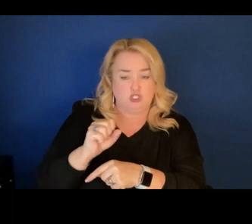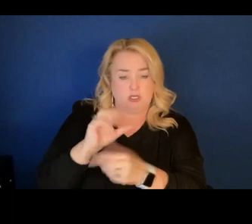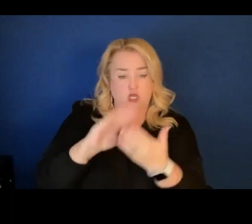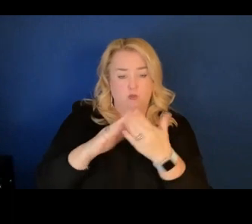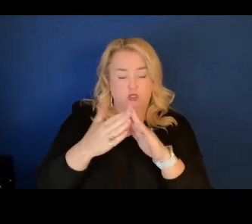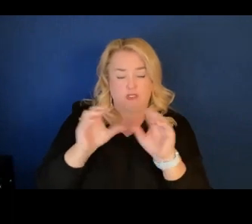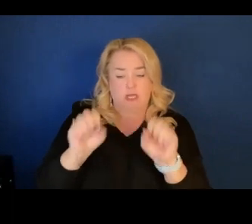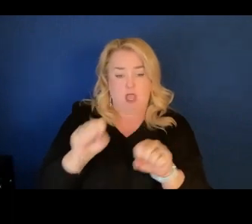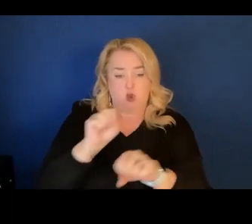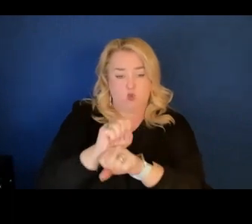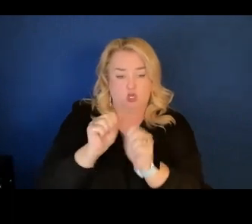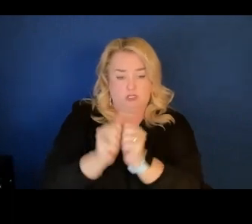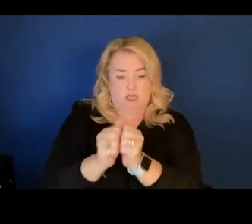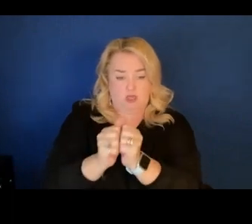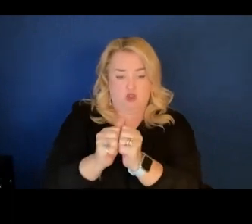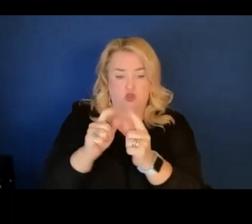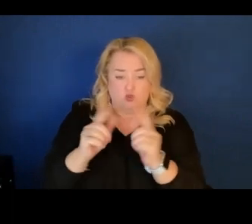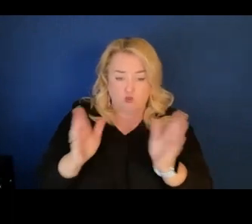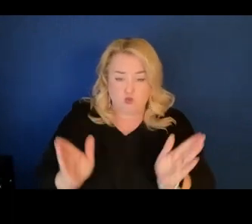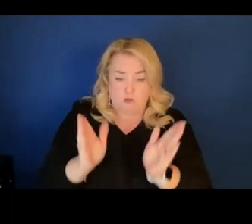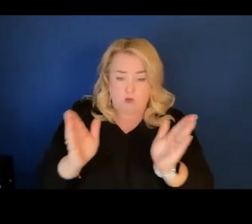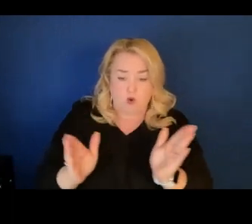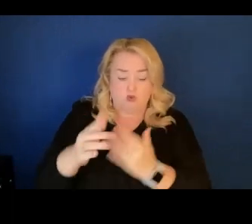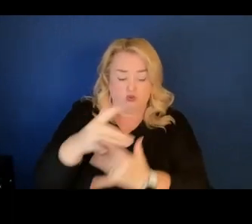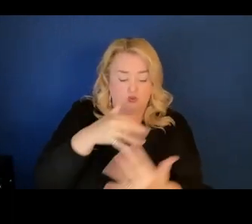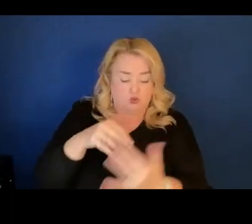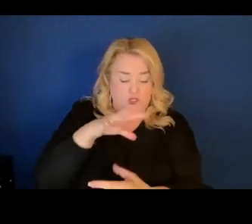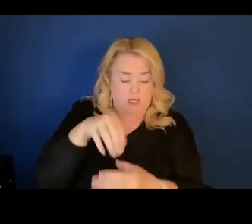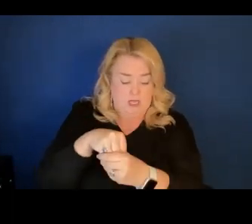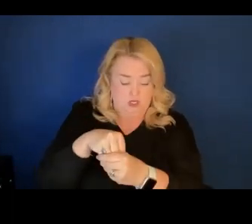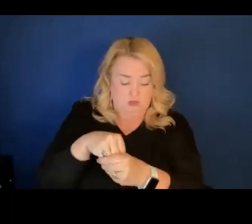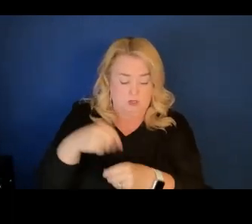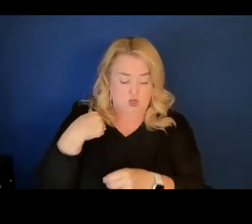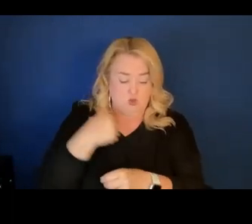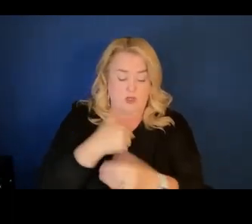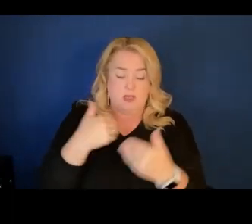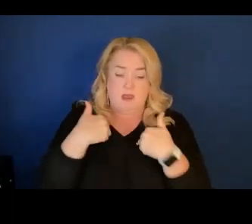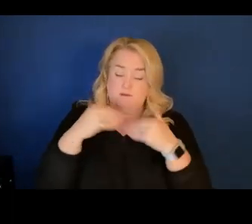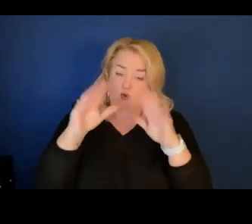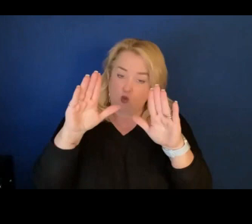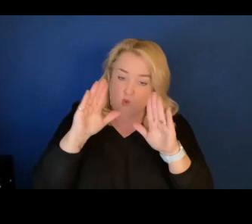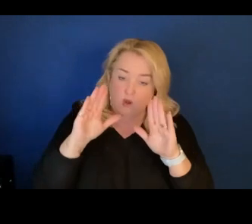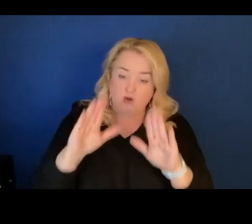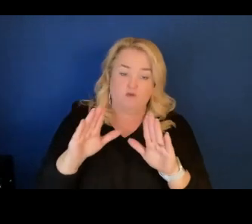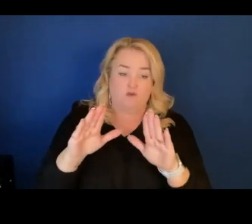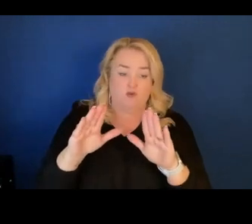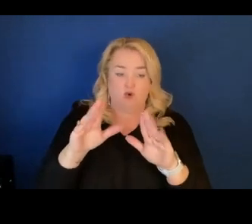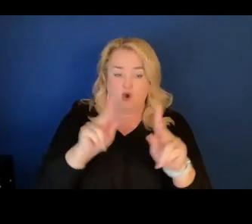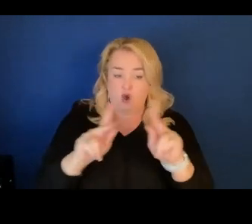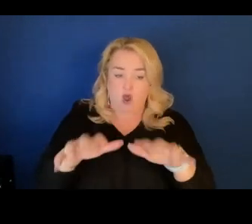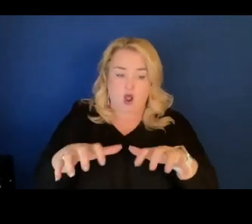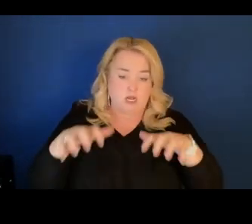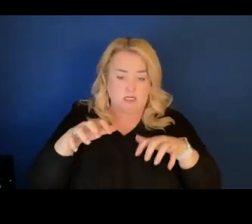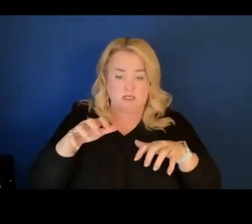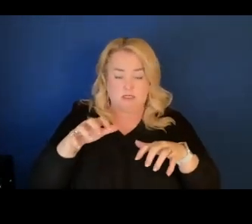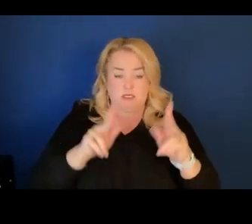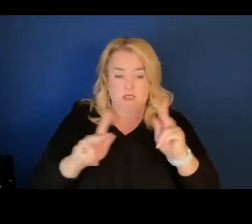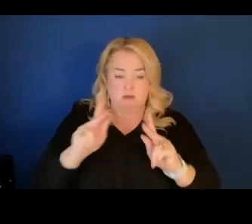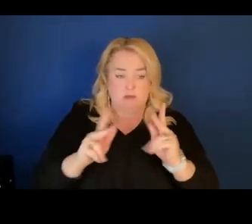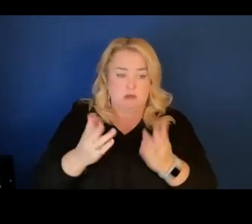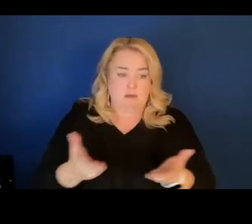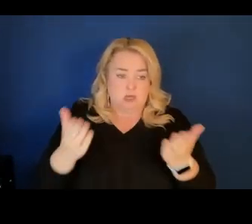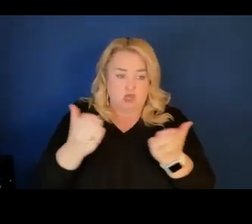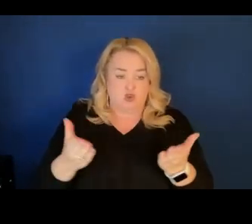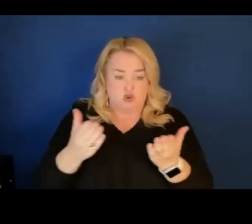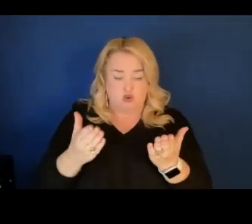work together to promote social engagement? We have such a wonderful captured audience here of committed champions,